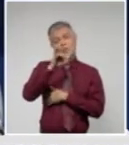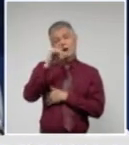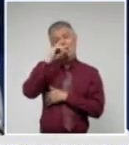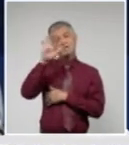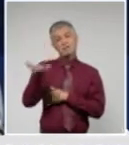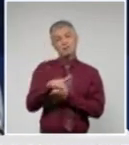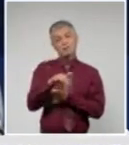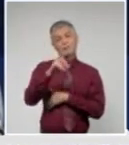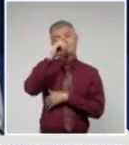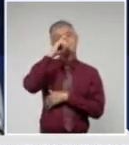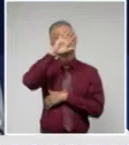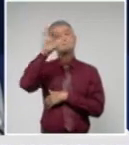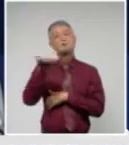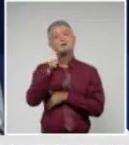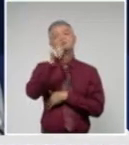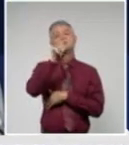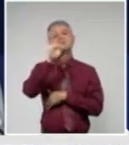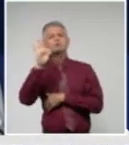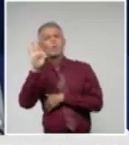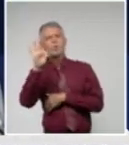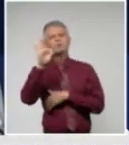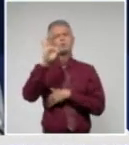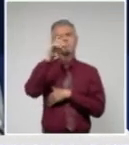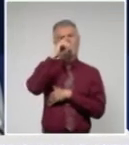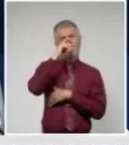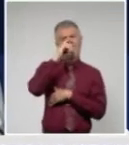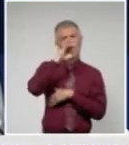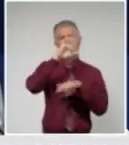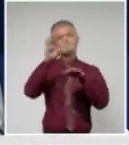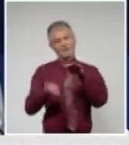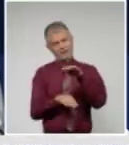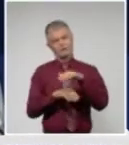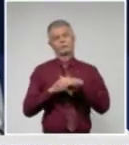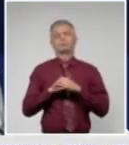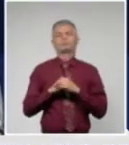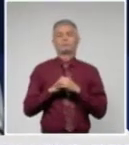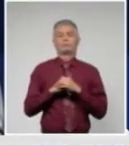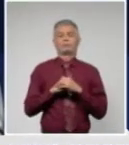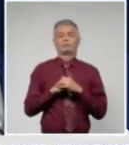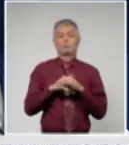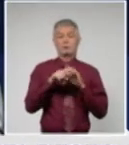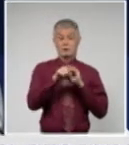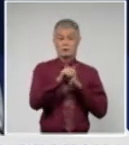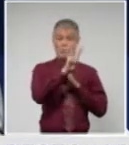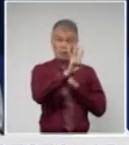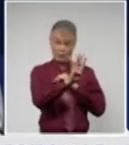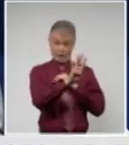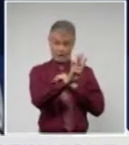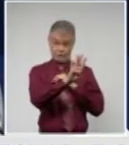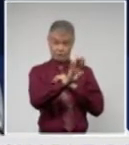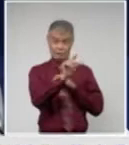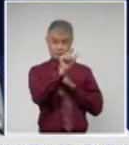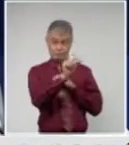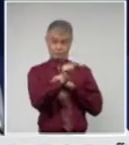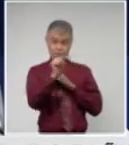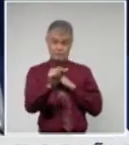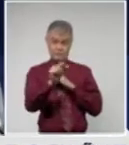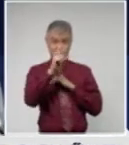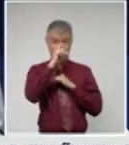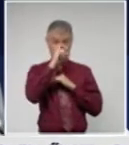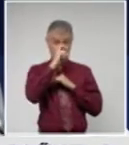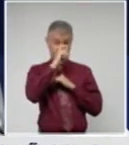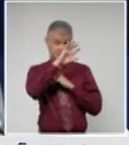cases diagnosed yesterday, 16 belong to Ciego de Avila, one of which is an imported